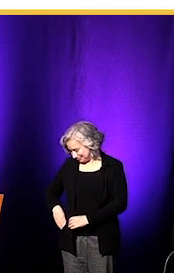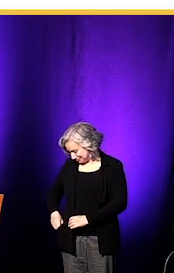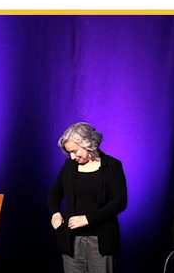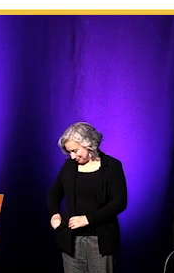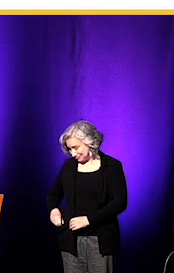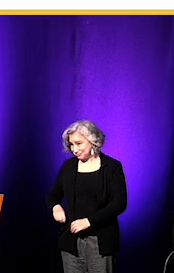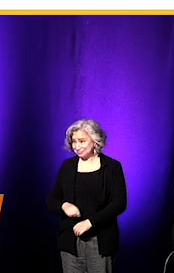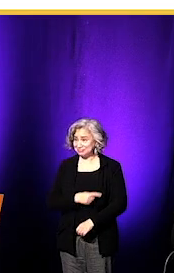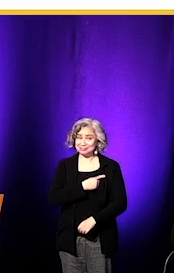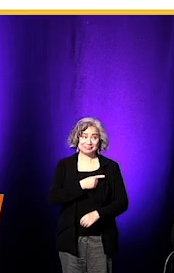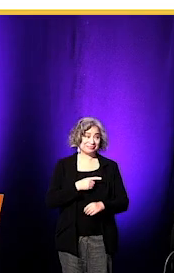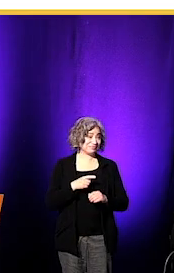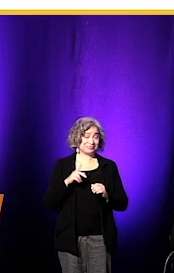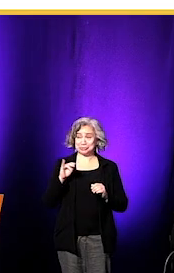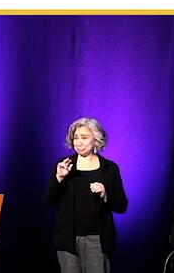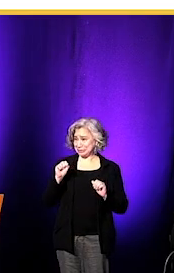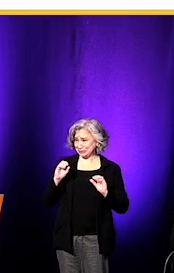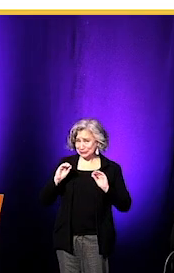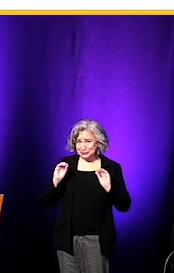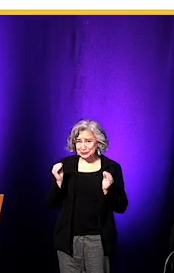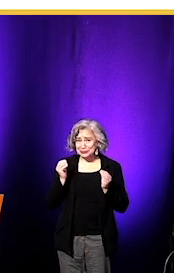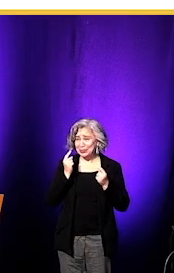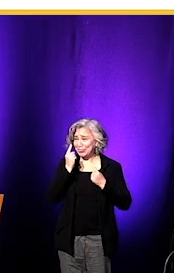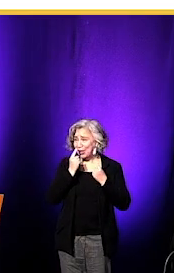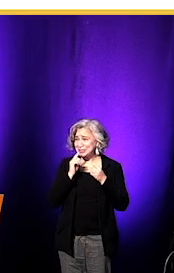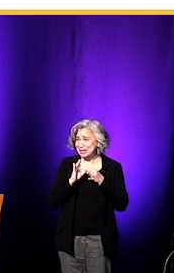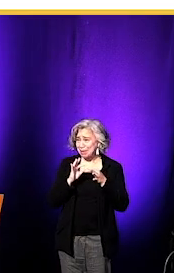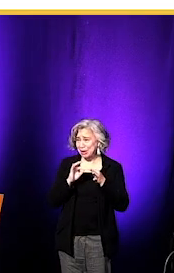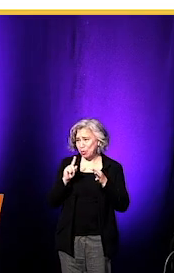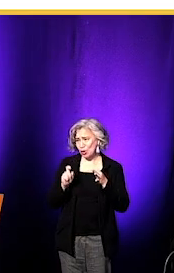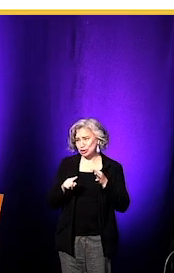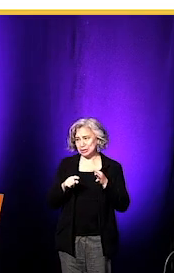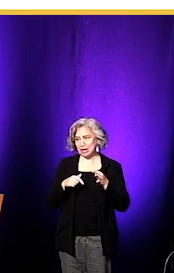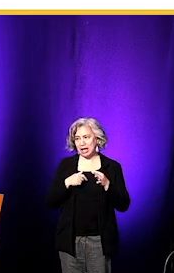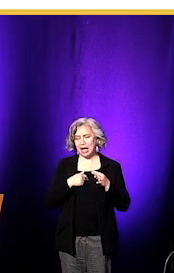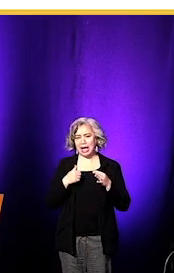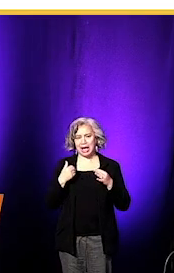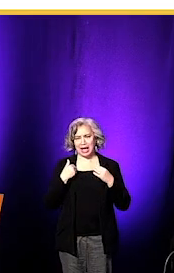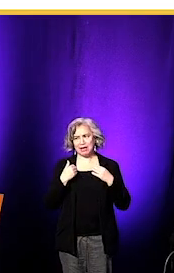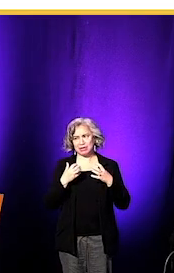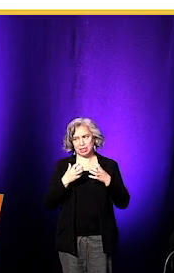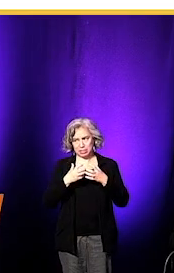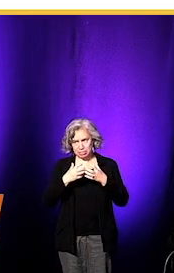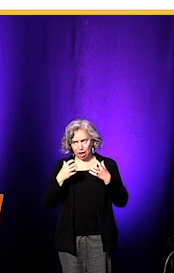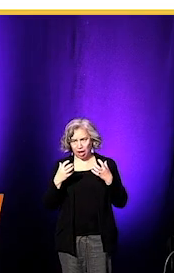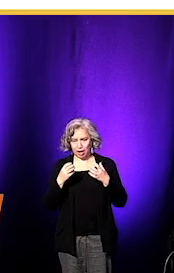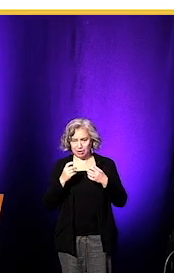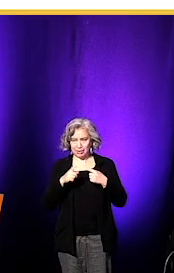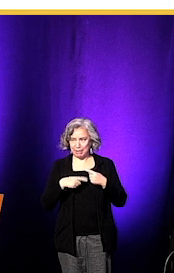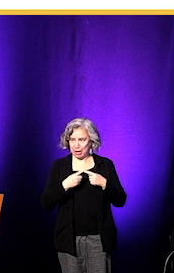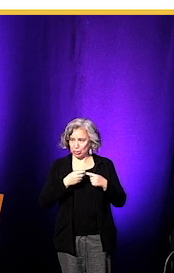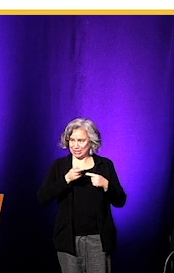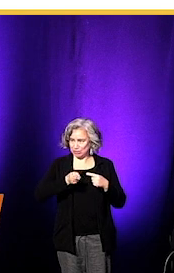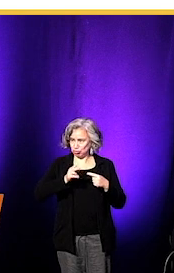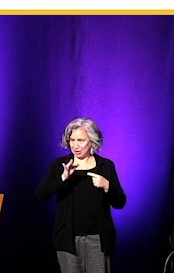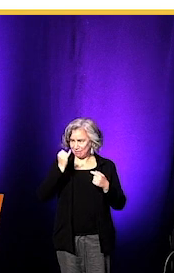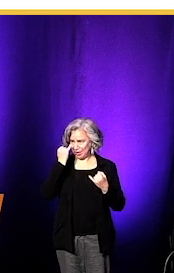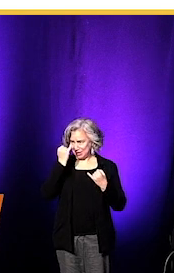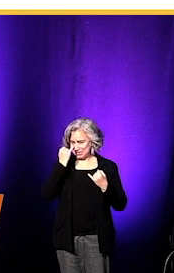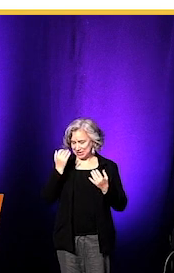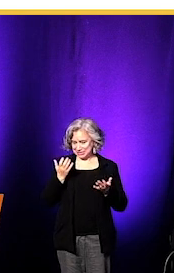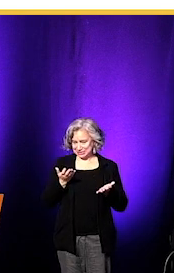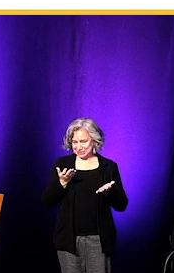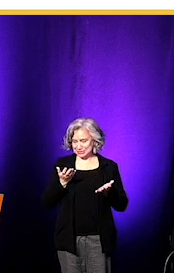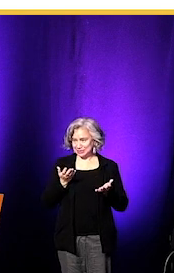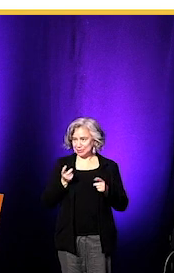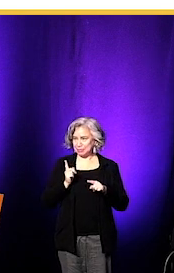No thoughts, comments, questions? You know, I had a lot of detail on the history of ideas, but